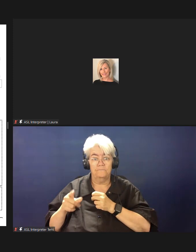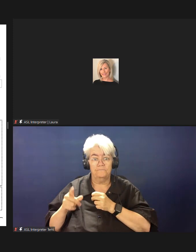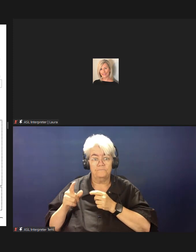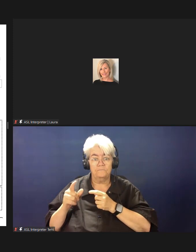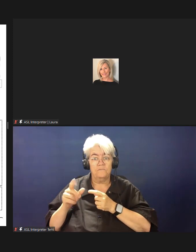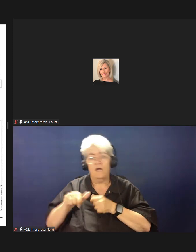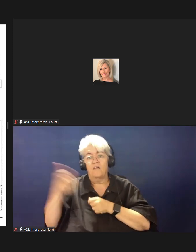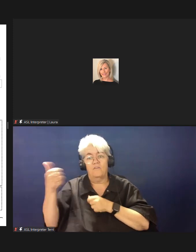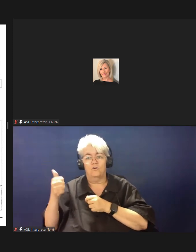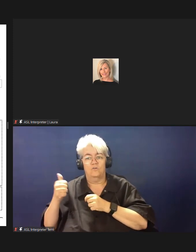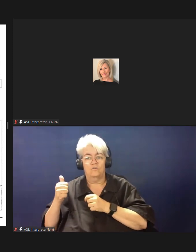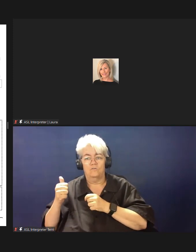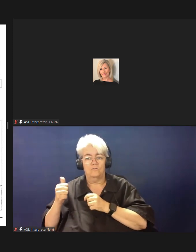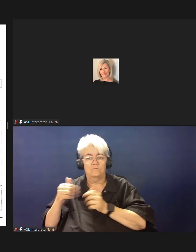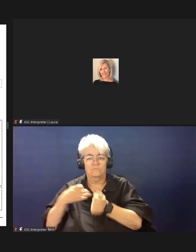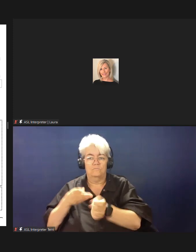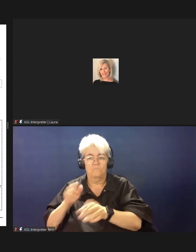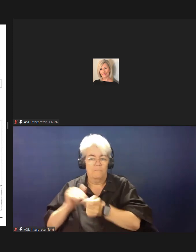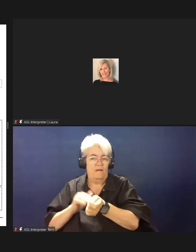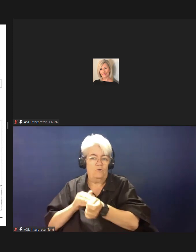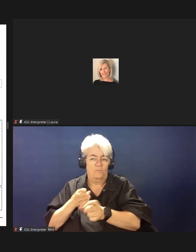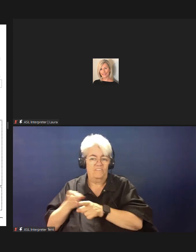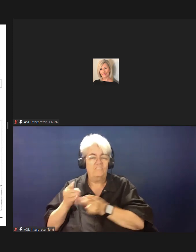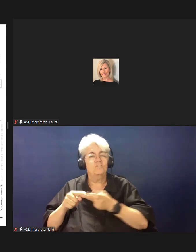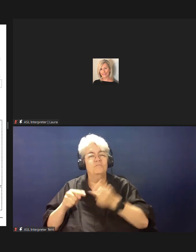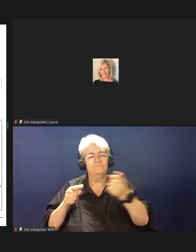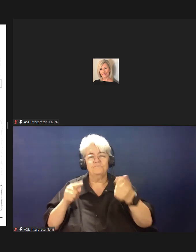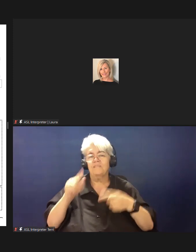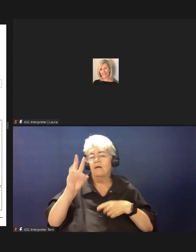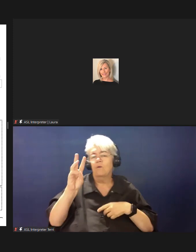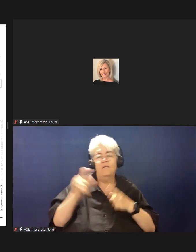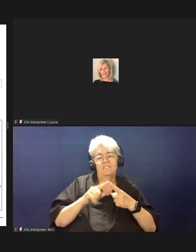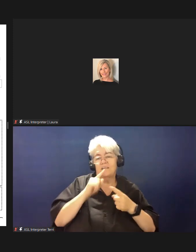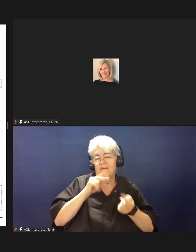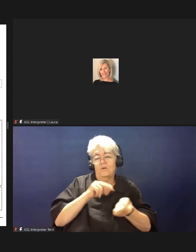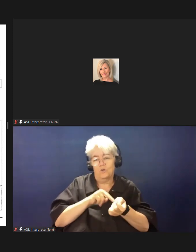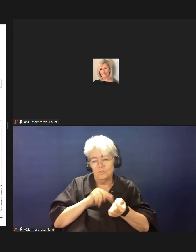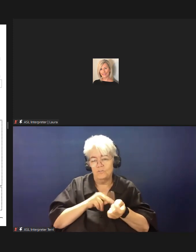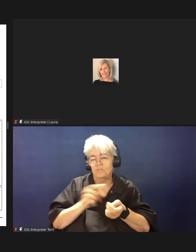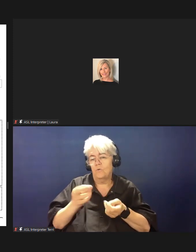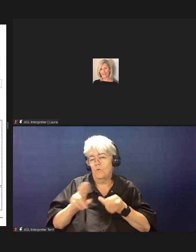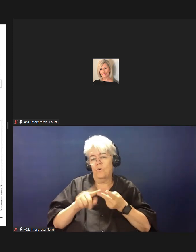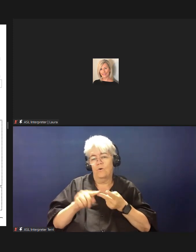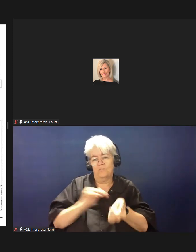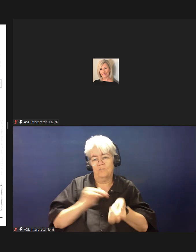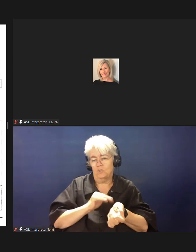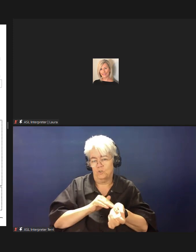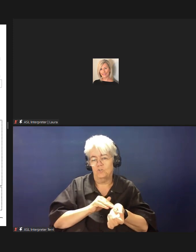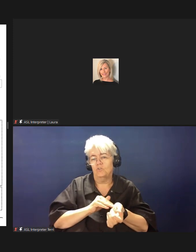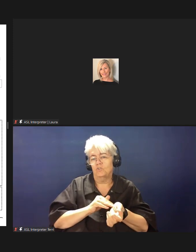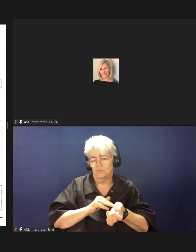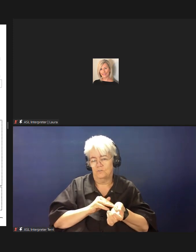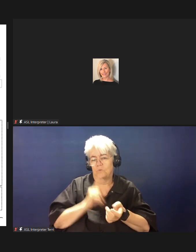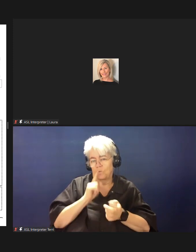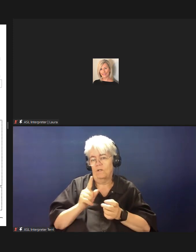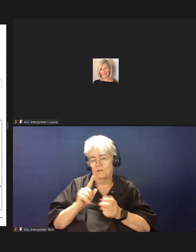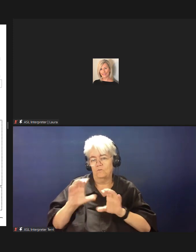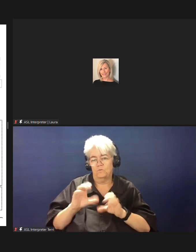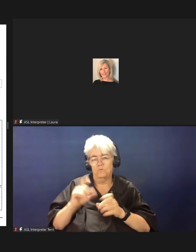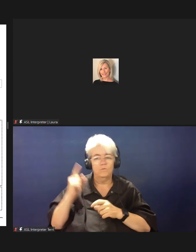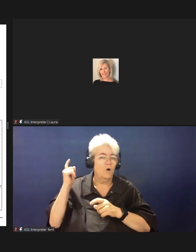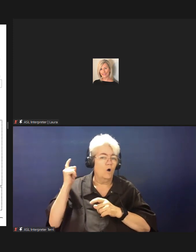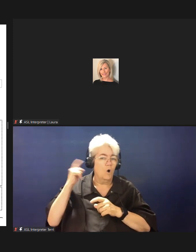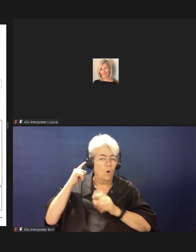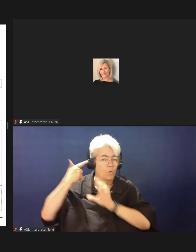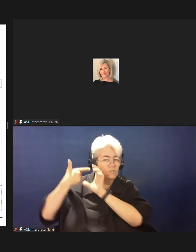other trained personnel? Are you? Only if it's a healthcare provider, a nurse, or a healthcare provider.